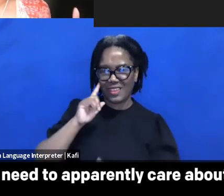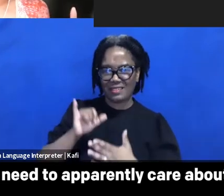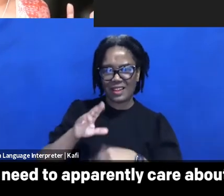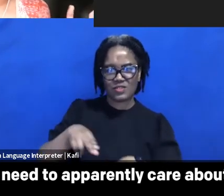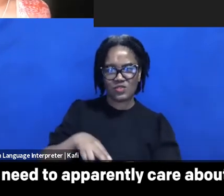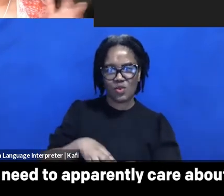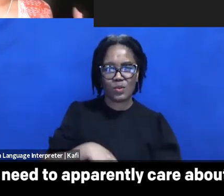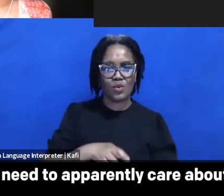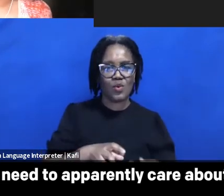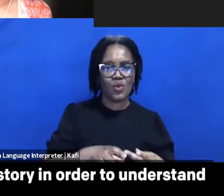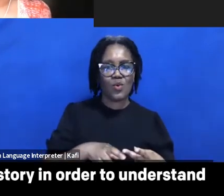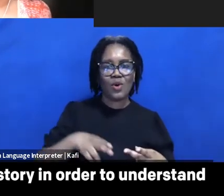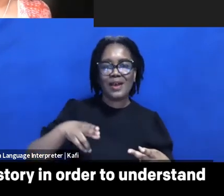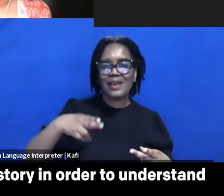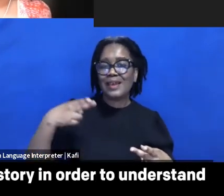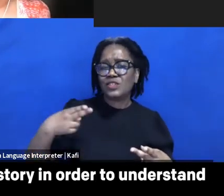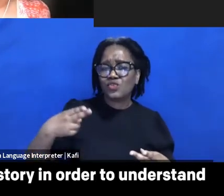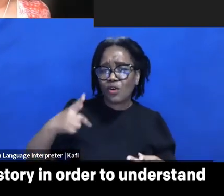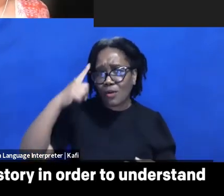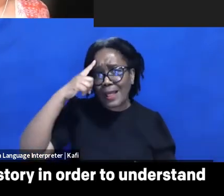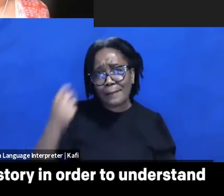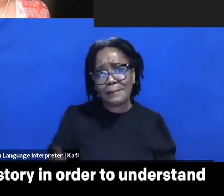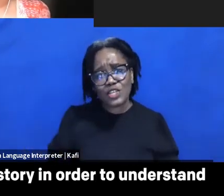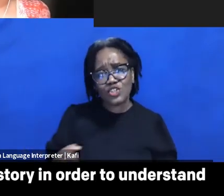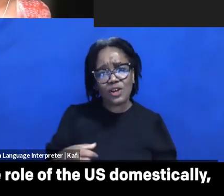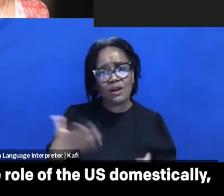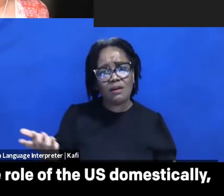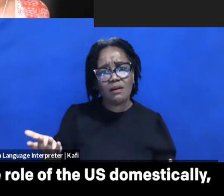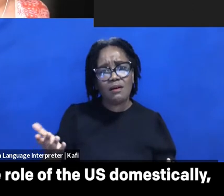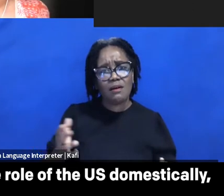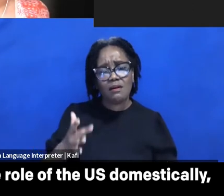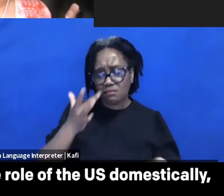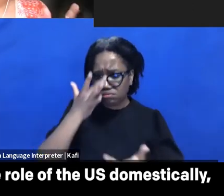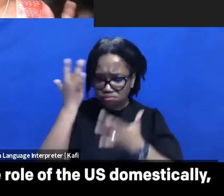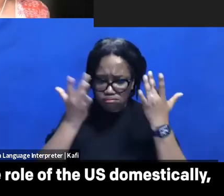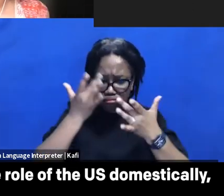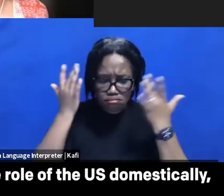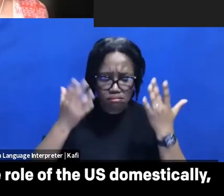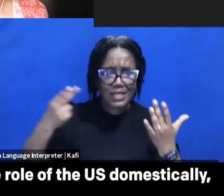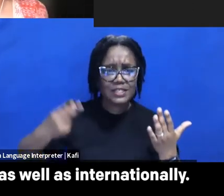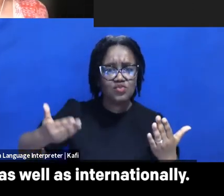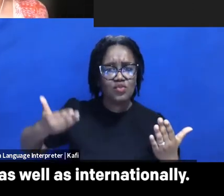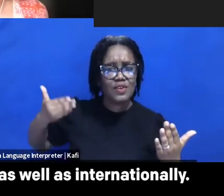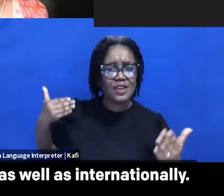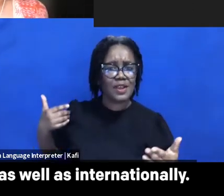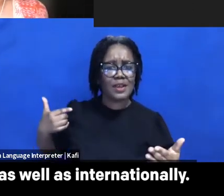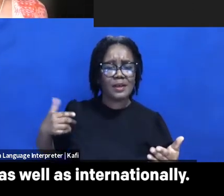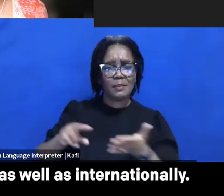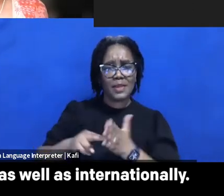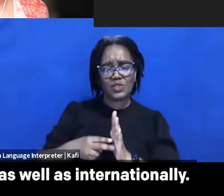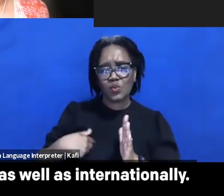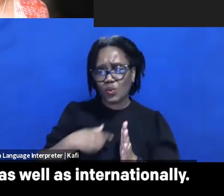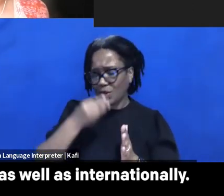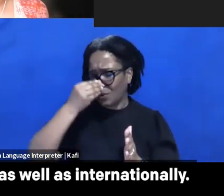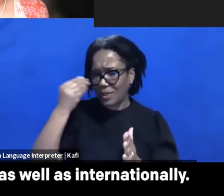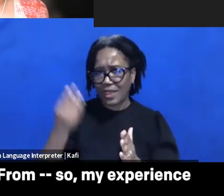don't need to apparently care about history in order to understand the role of the US domestically as well as